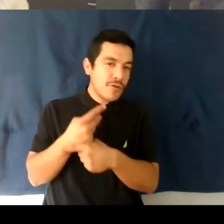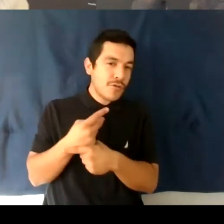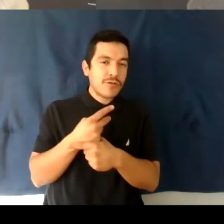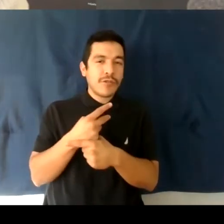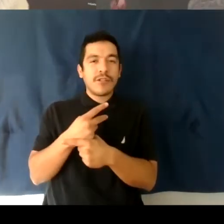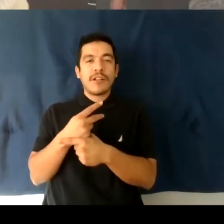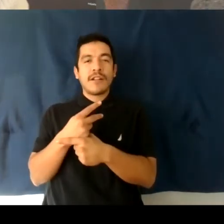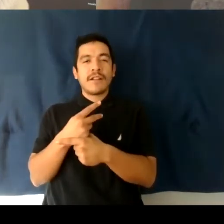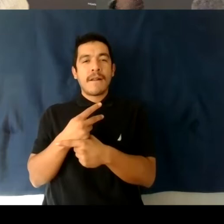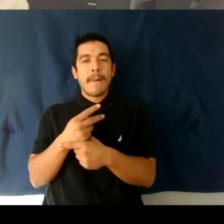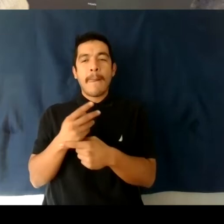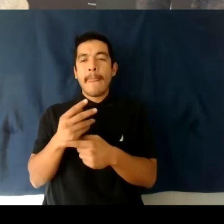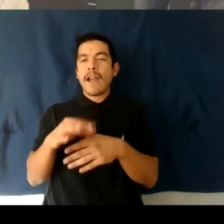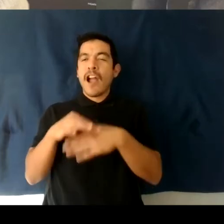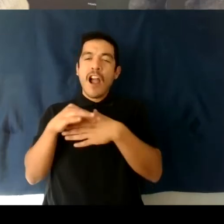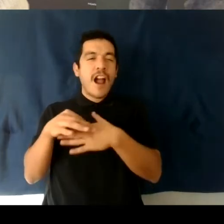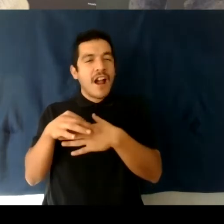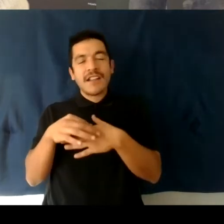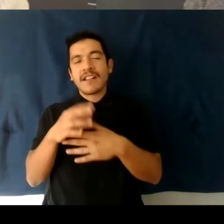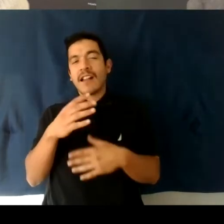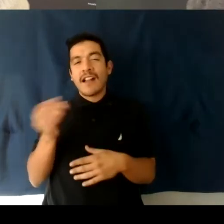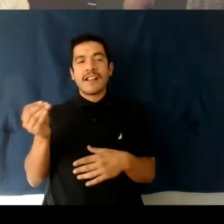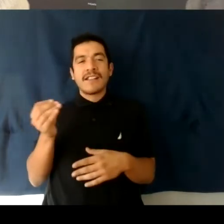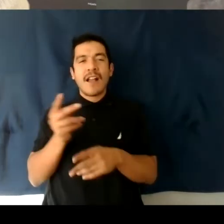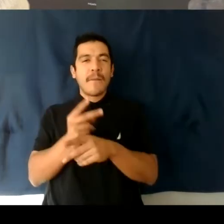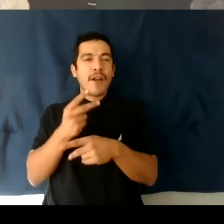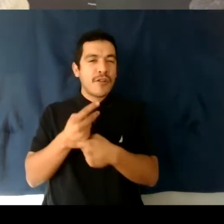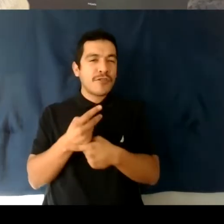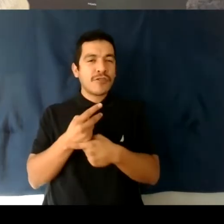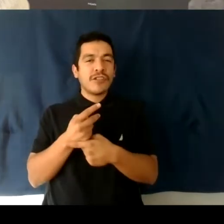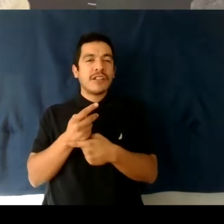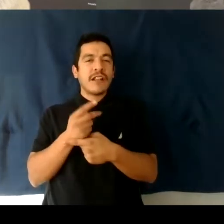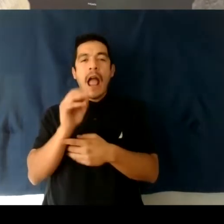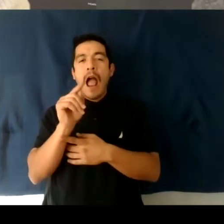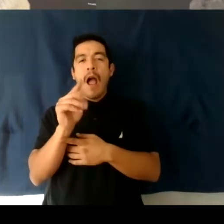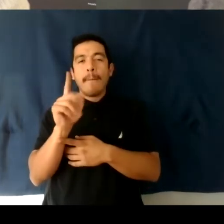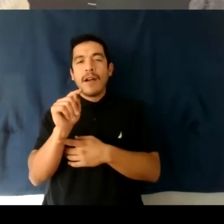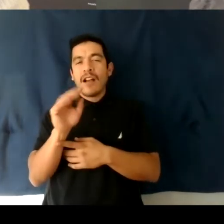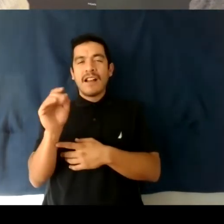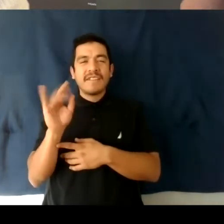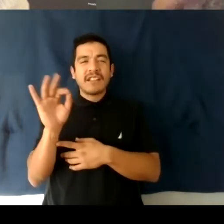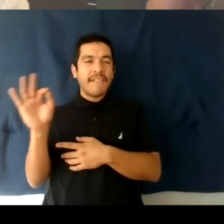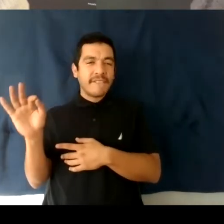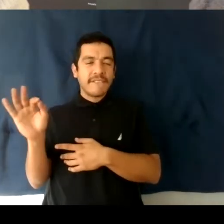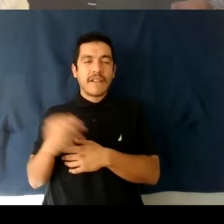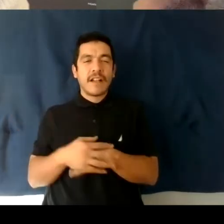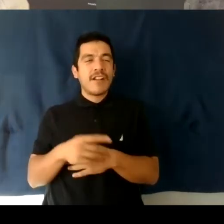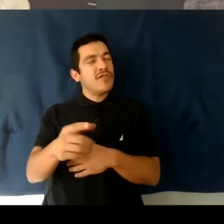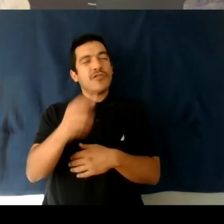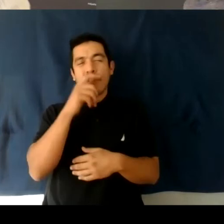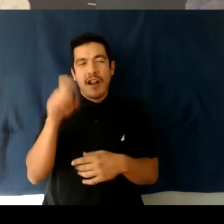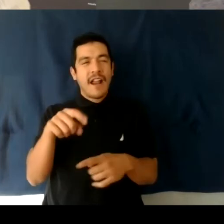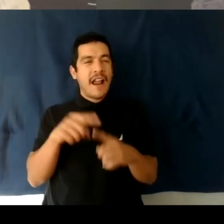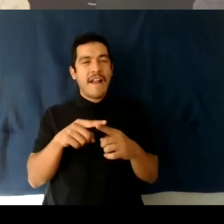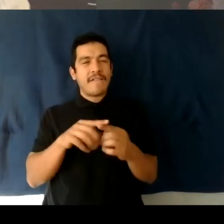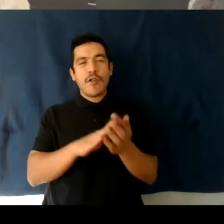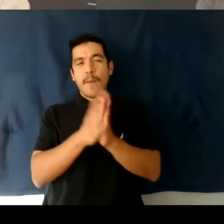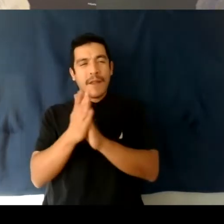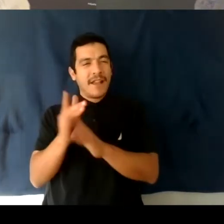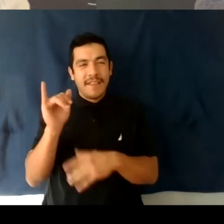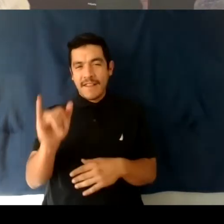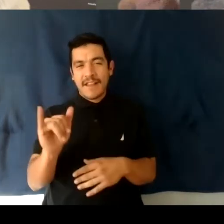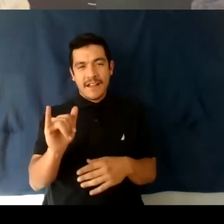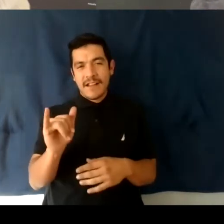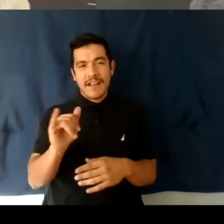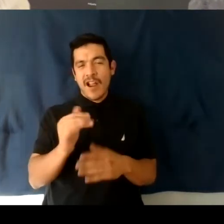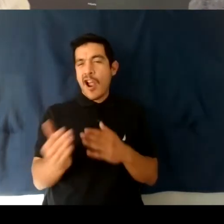producing like content and producing output of stuff. And it's like, you don't have to Mhm. be that